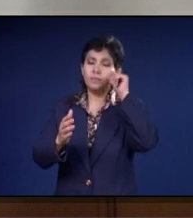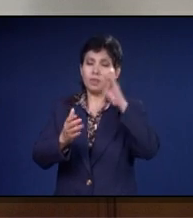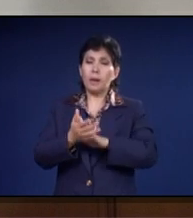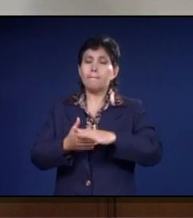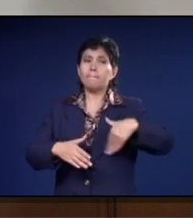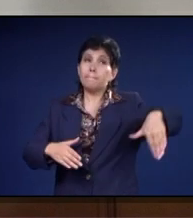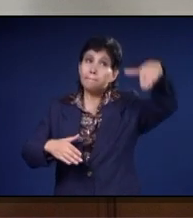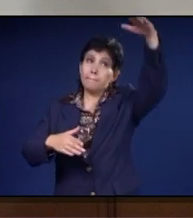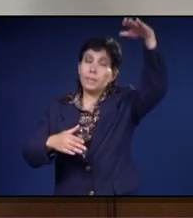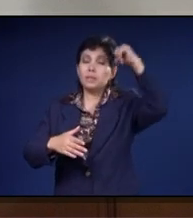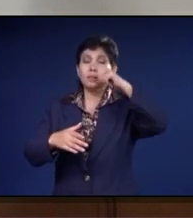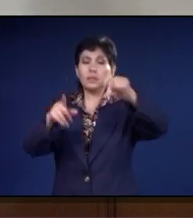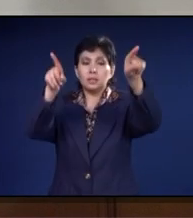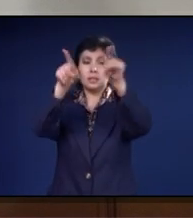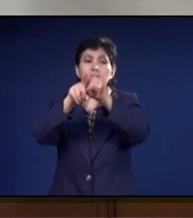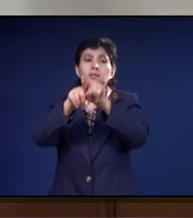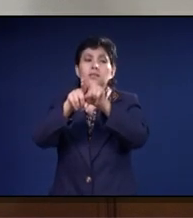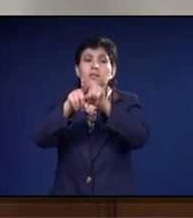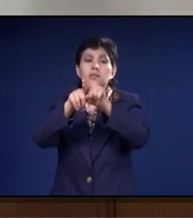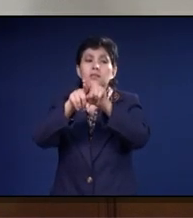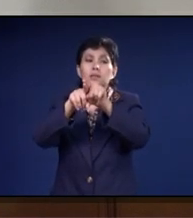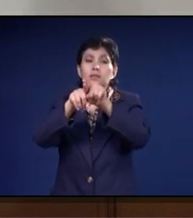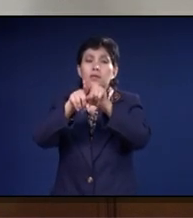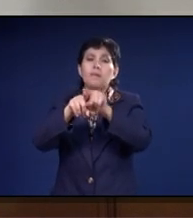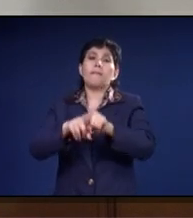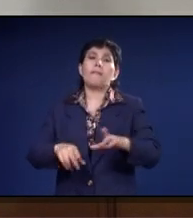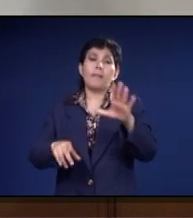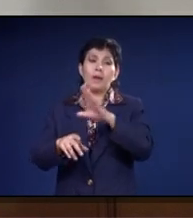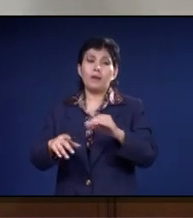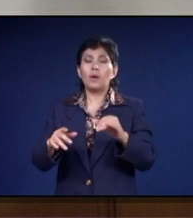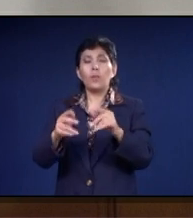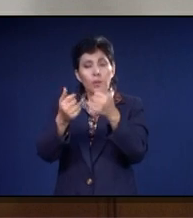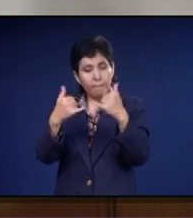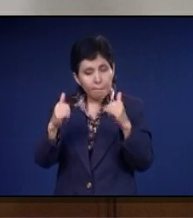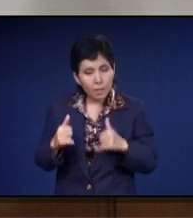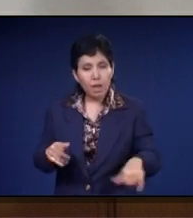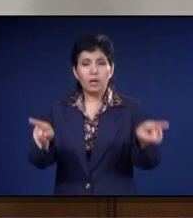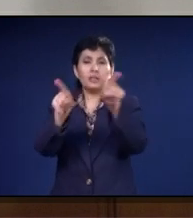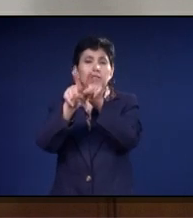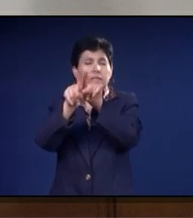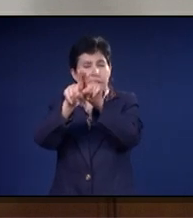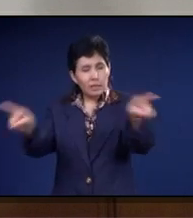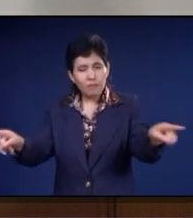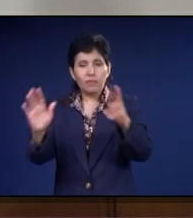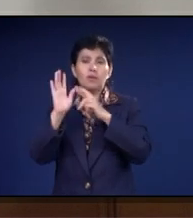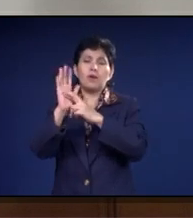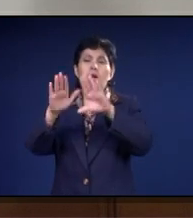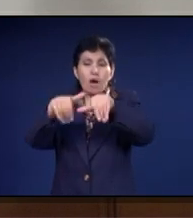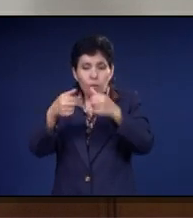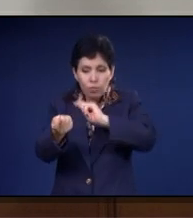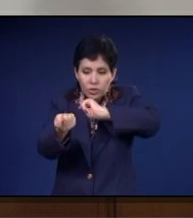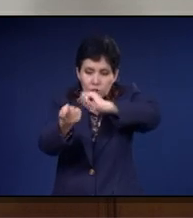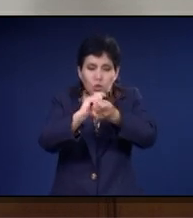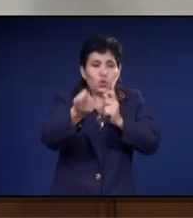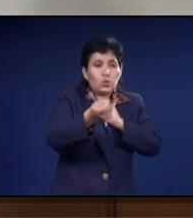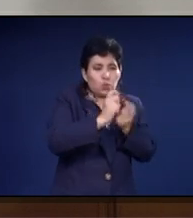big sister. I play a role of a little sister. So we play different roles in life. And that's how we switch according to